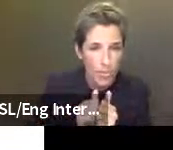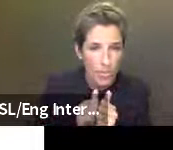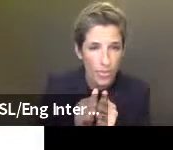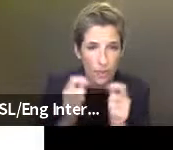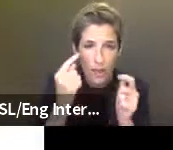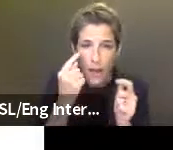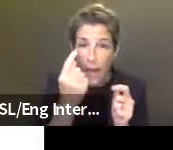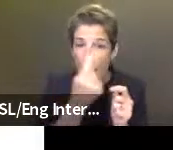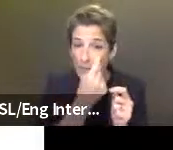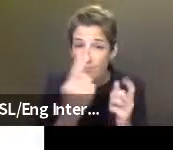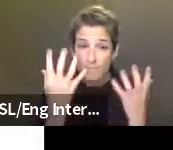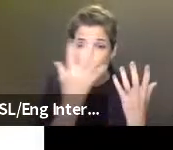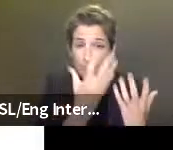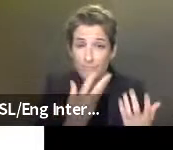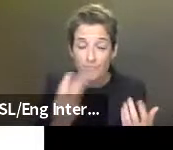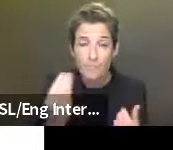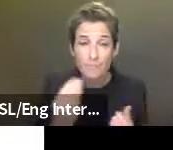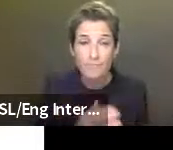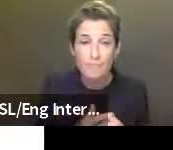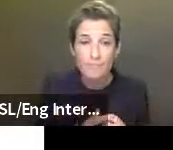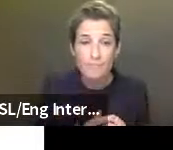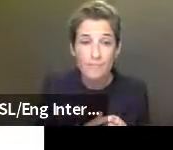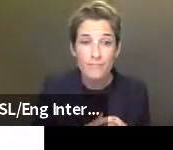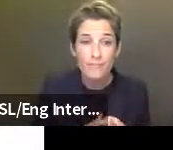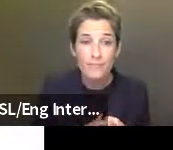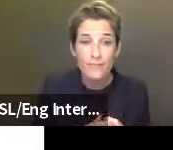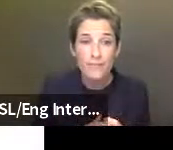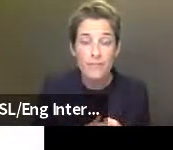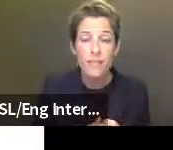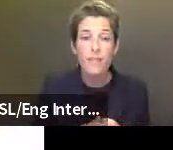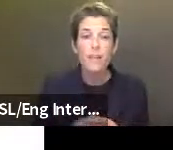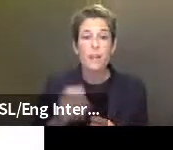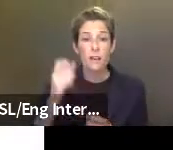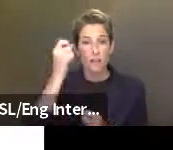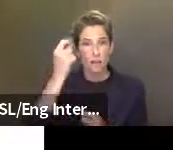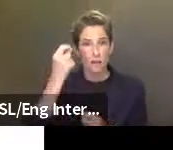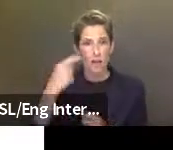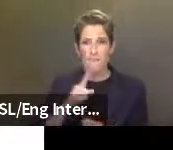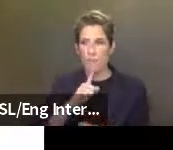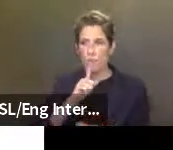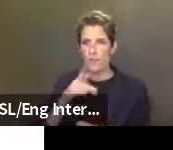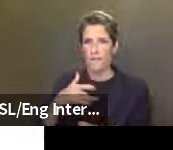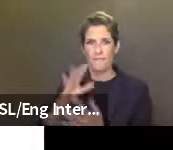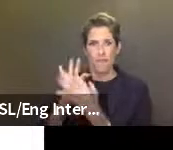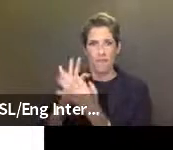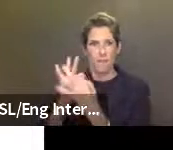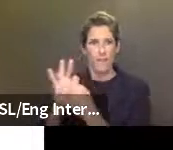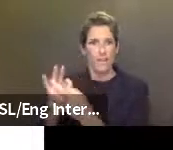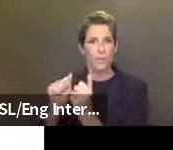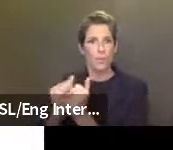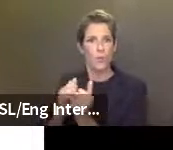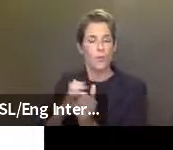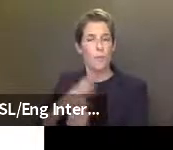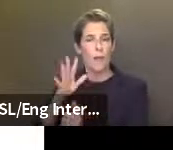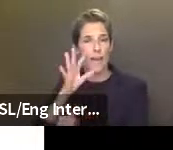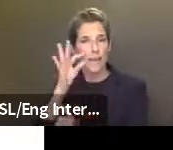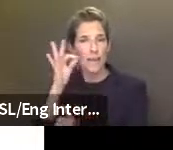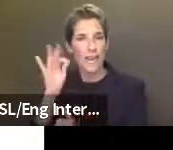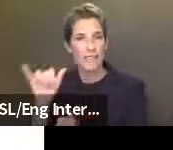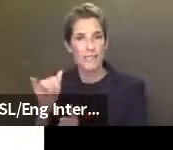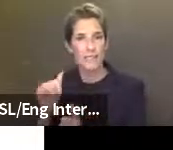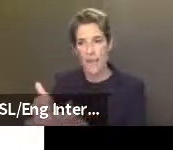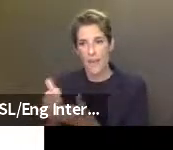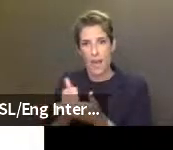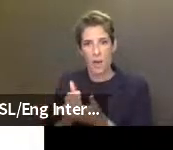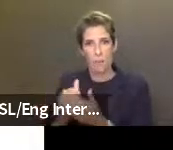I envisioned rotating outward to relieve my anxiety and the lingering muscle contraction in my one wounded knee.